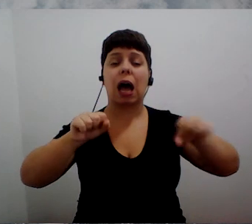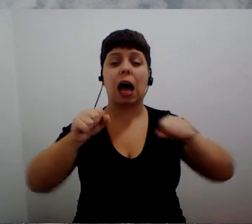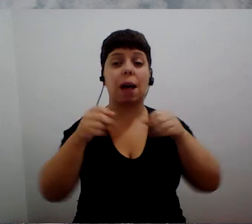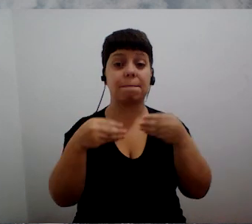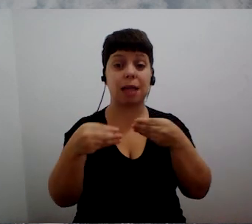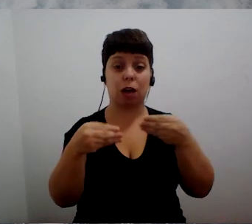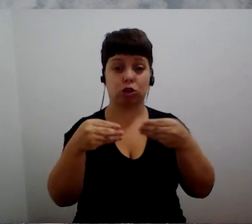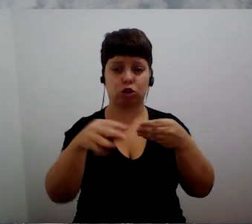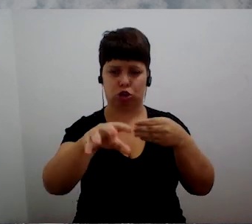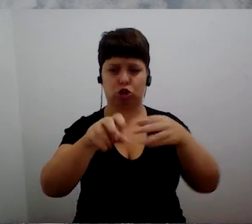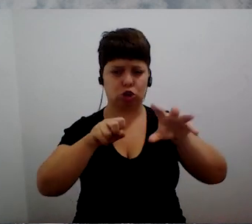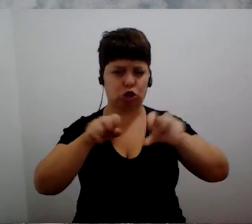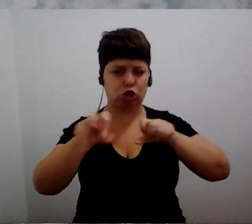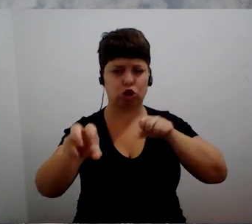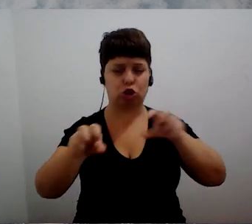the amount of plastic